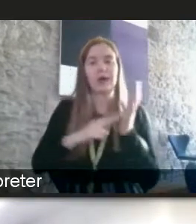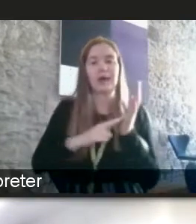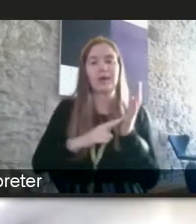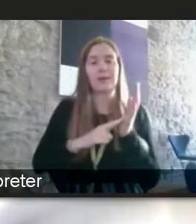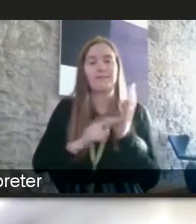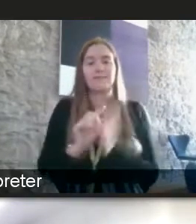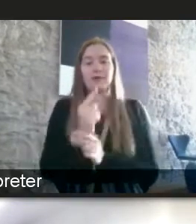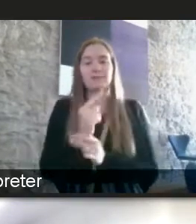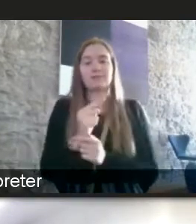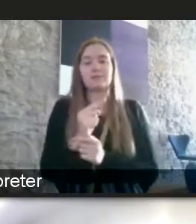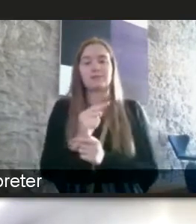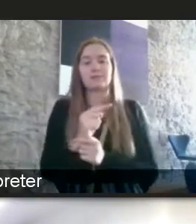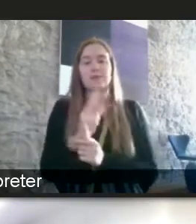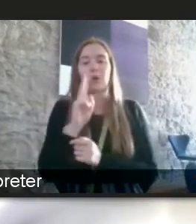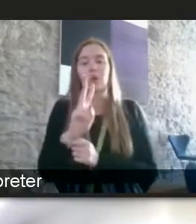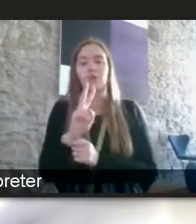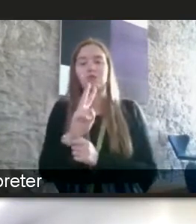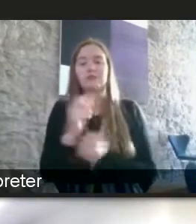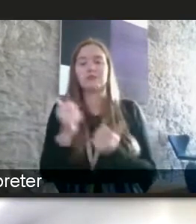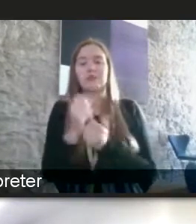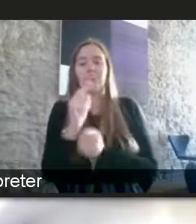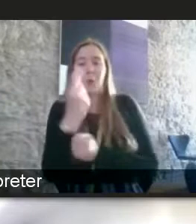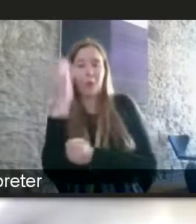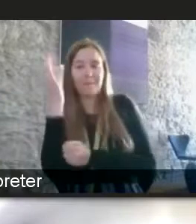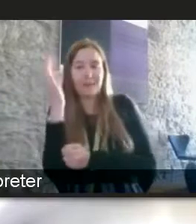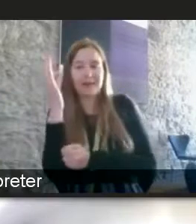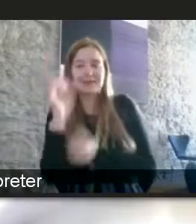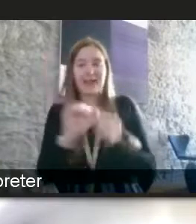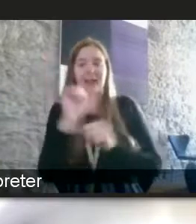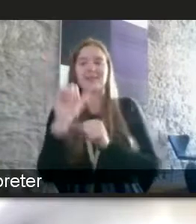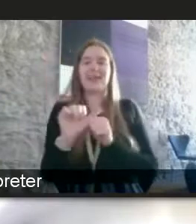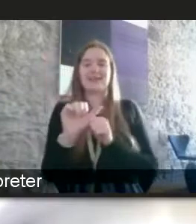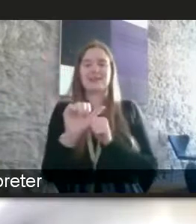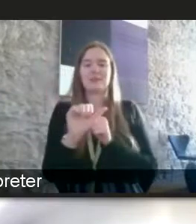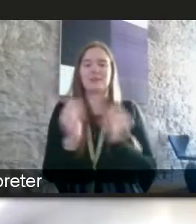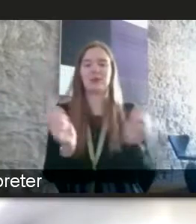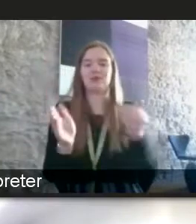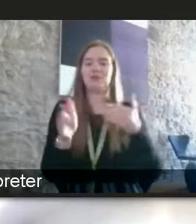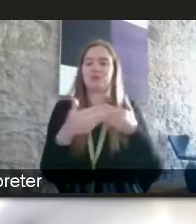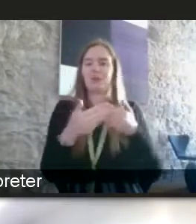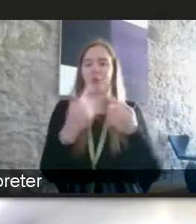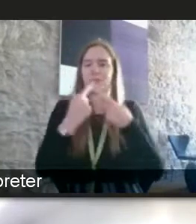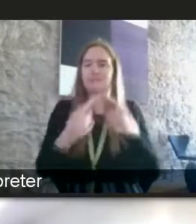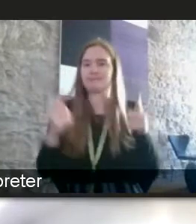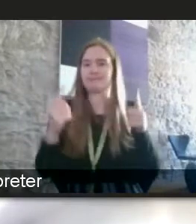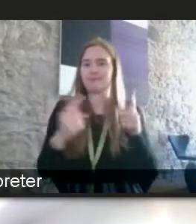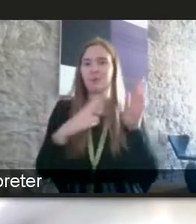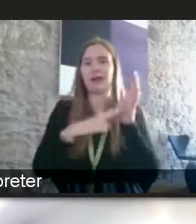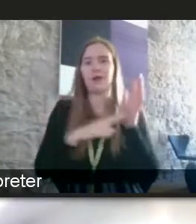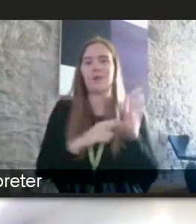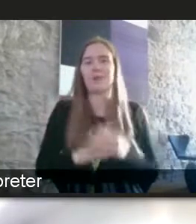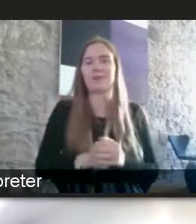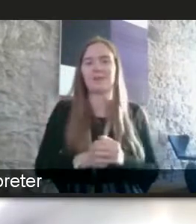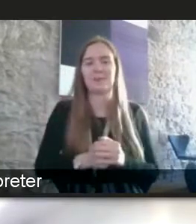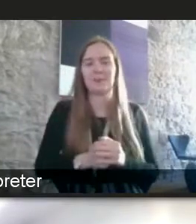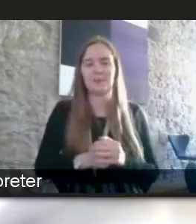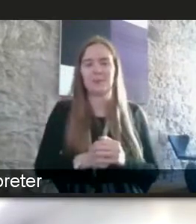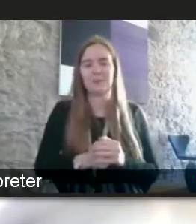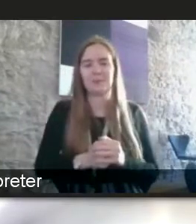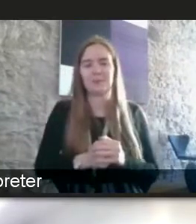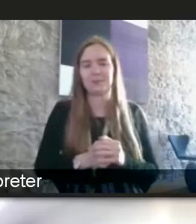we'll look to finish if you can keep this to about a minute this part and then we'll ask you for your closing statements within a minute as well so now you'll make to yourself yeah um